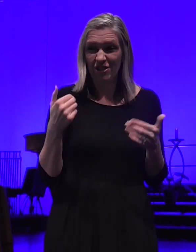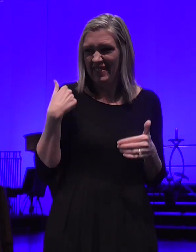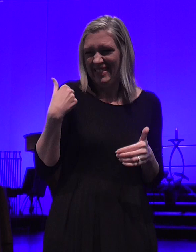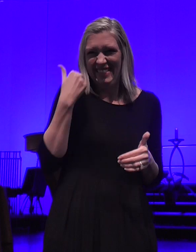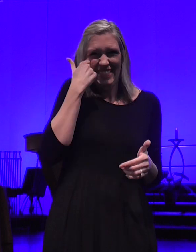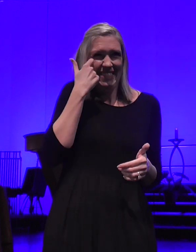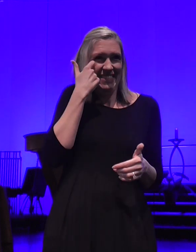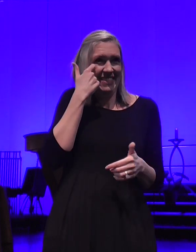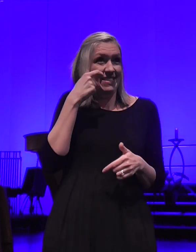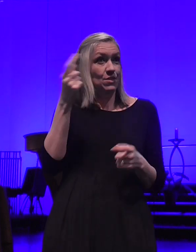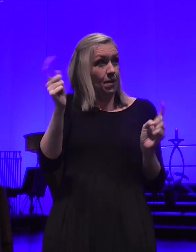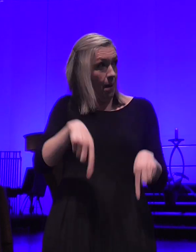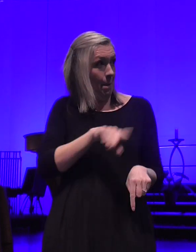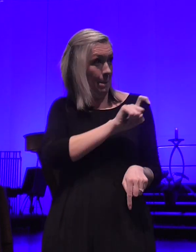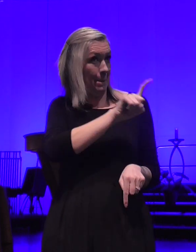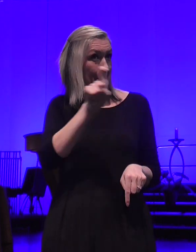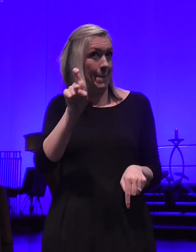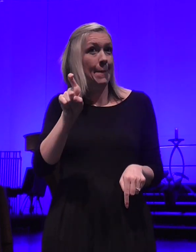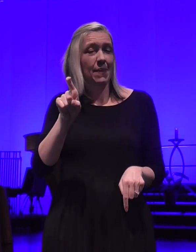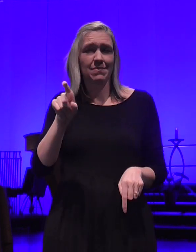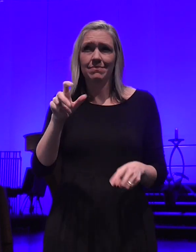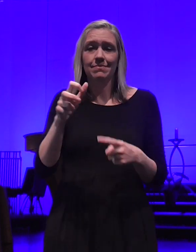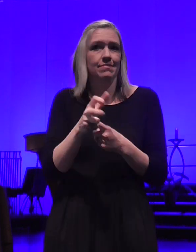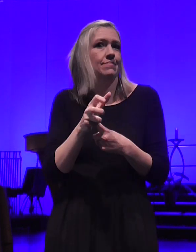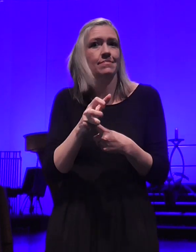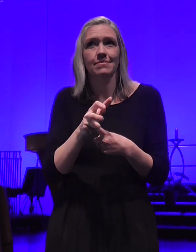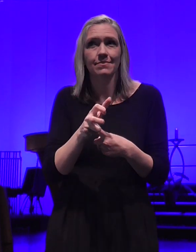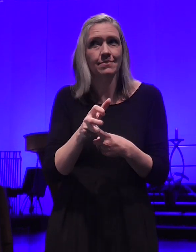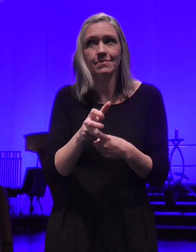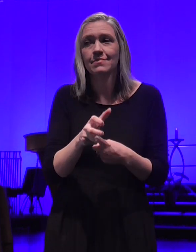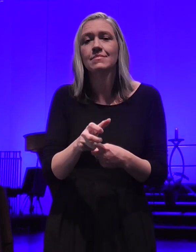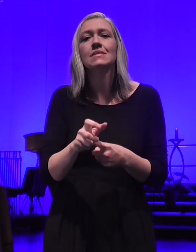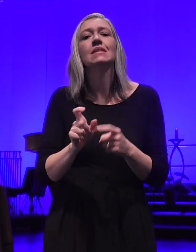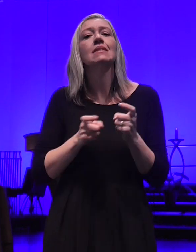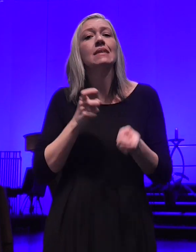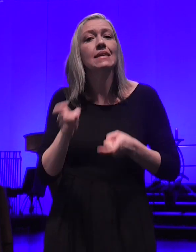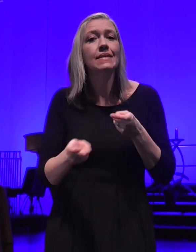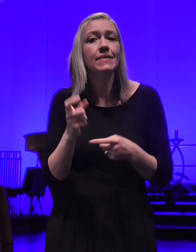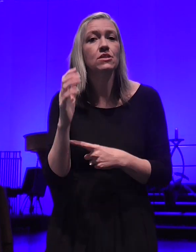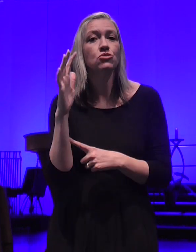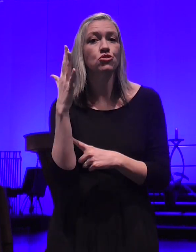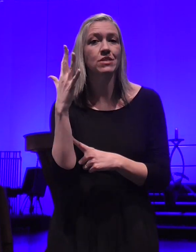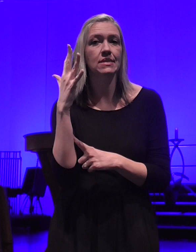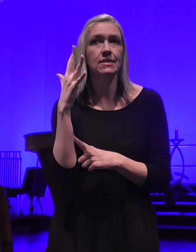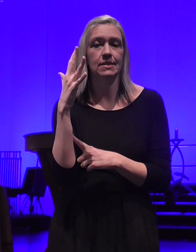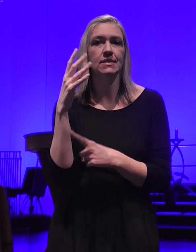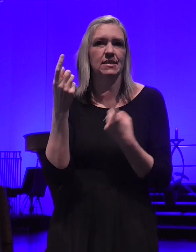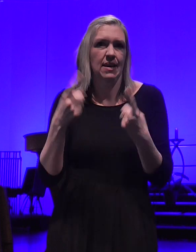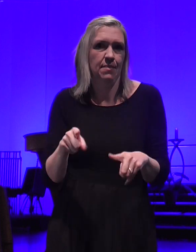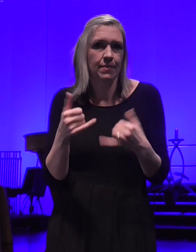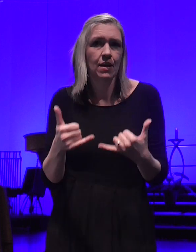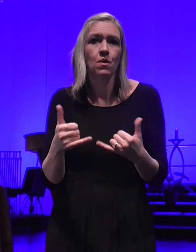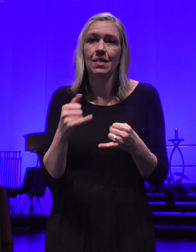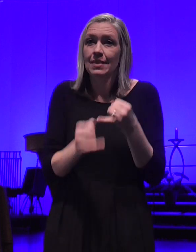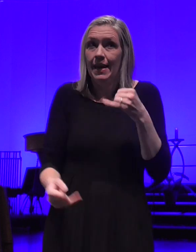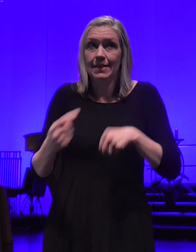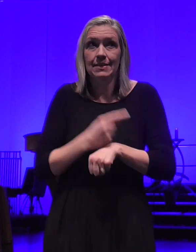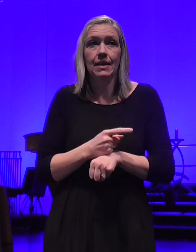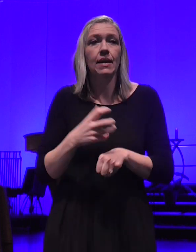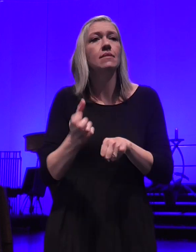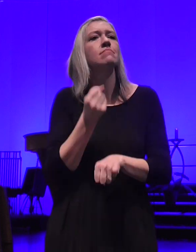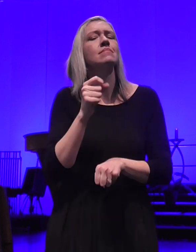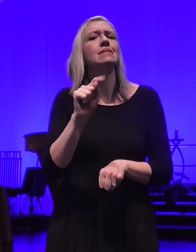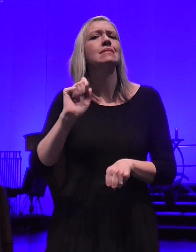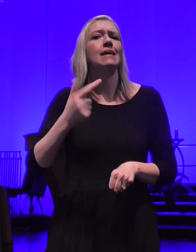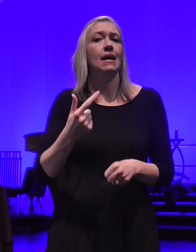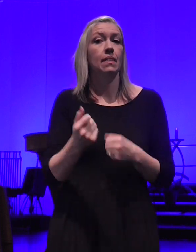Check that out. Fantastic. Giving Tree is in full swing. It's the last day to grab a tag. At the beginning of